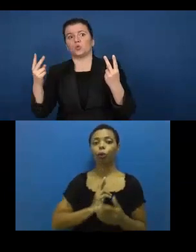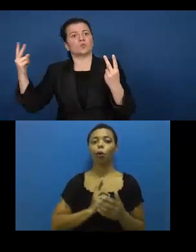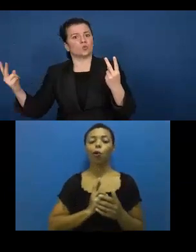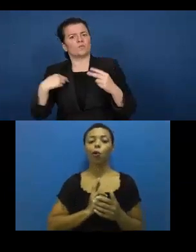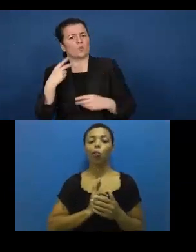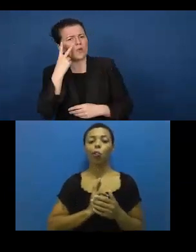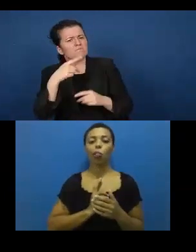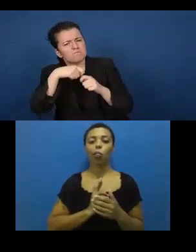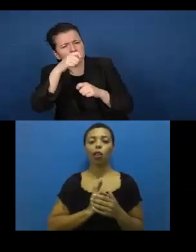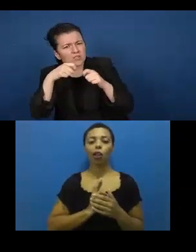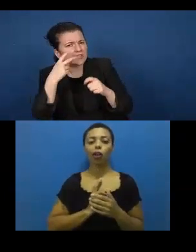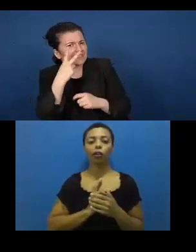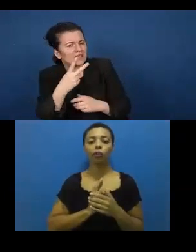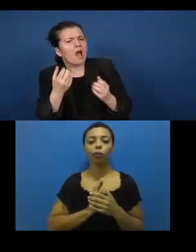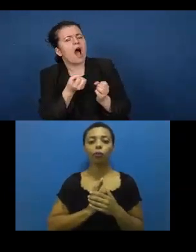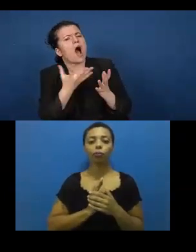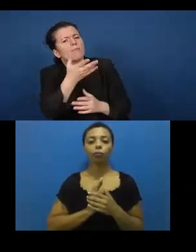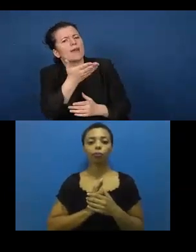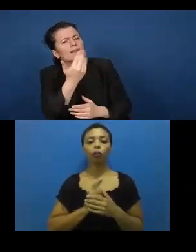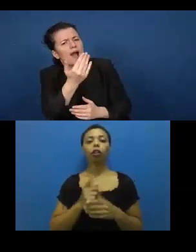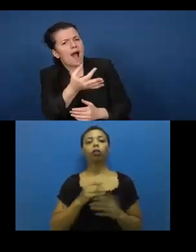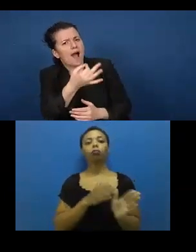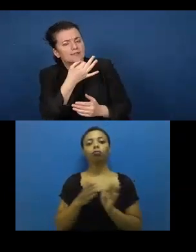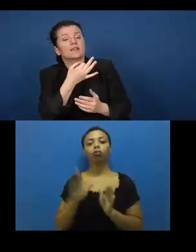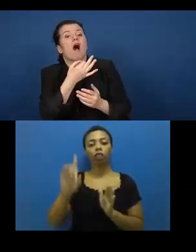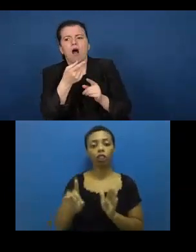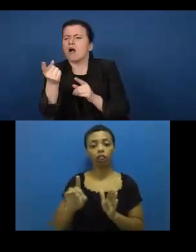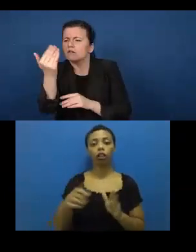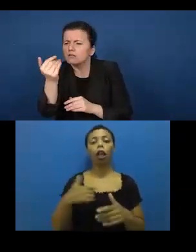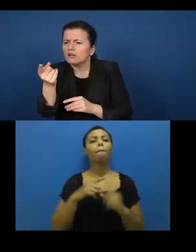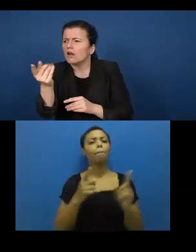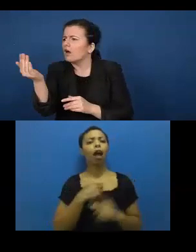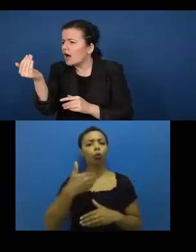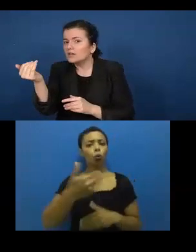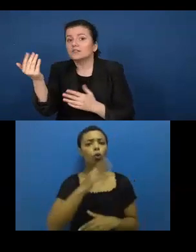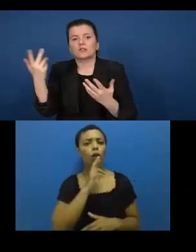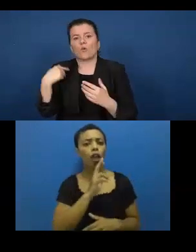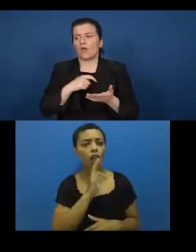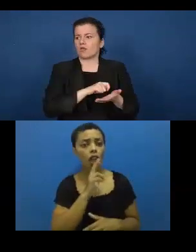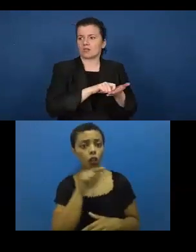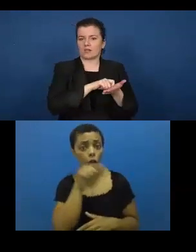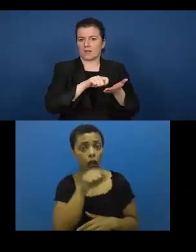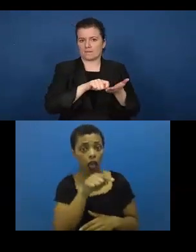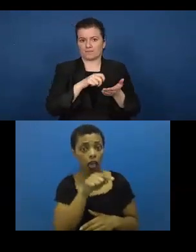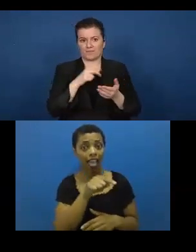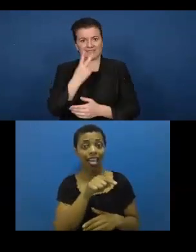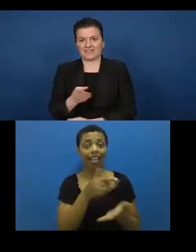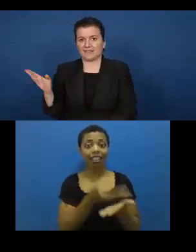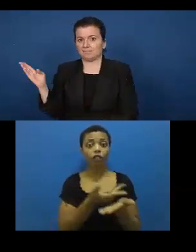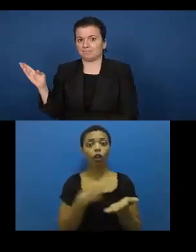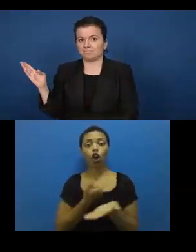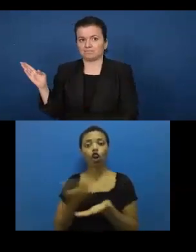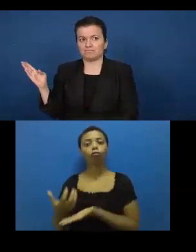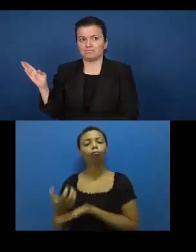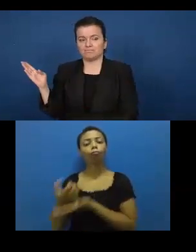error rate. So I'm showing here the result of the study. On the horizontal axis, there is the number of pulses that we presented. Could